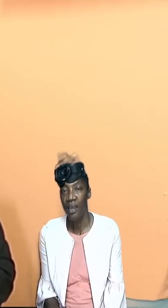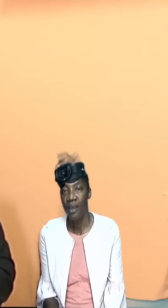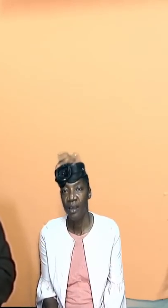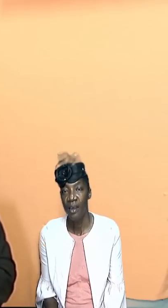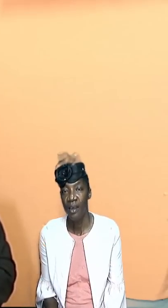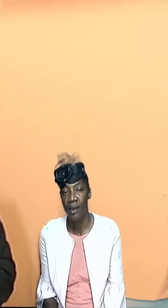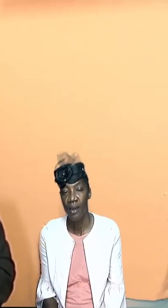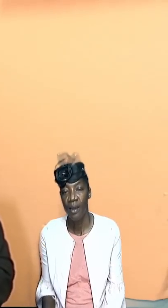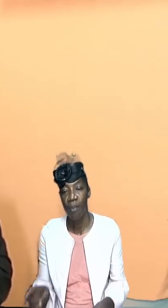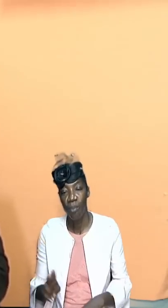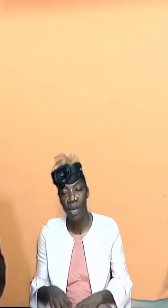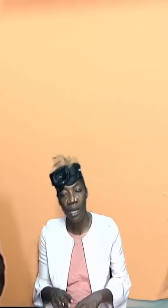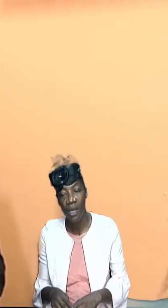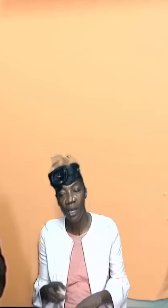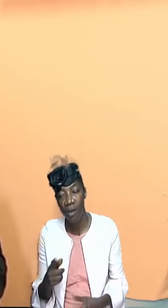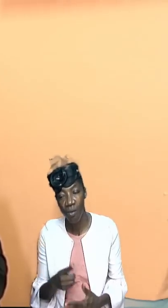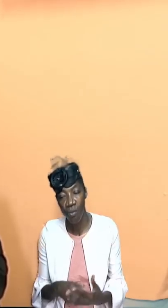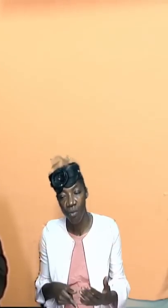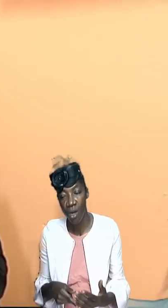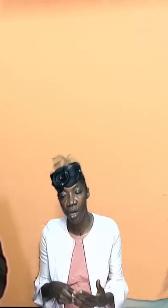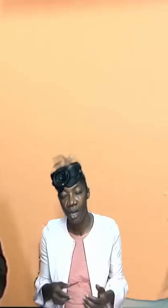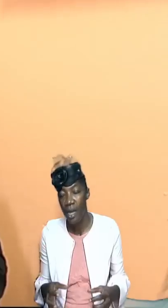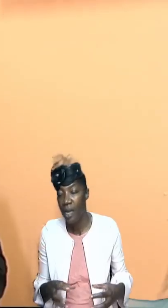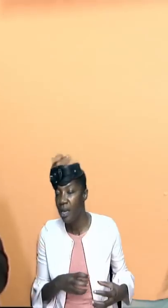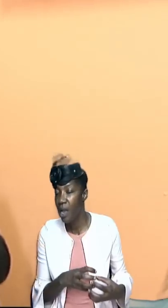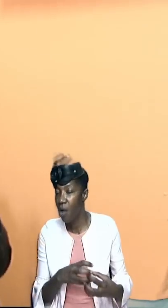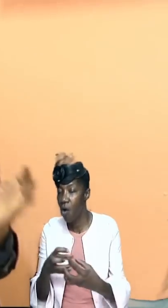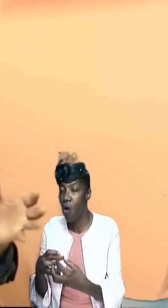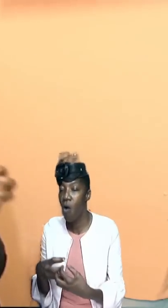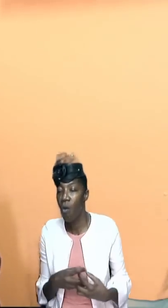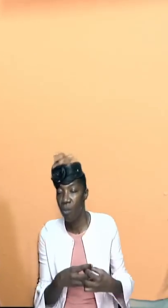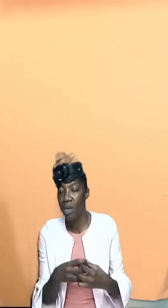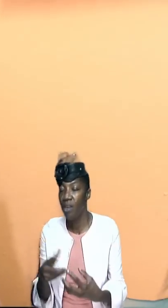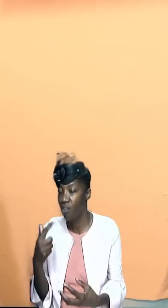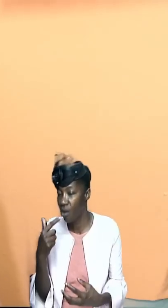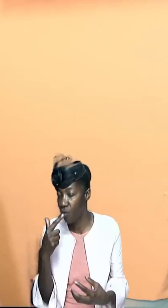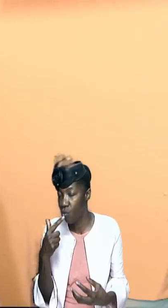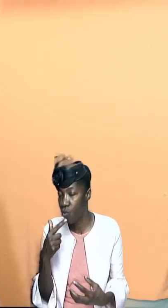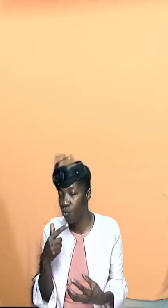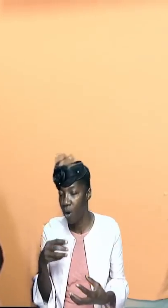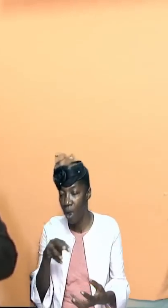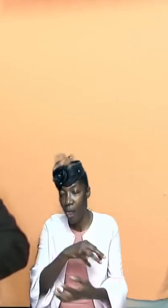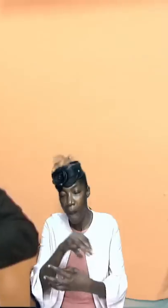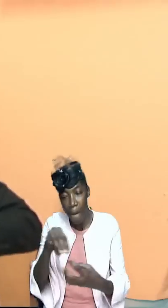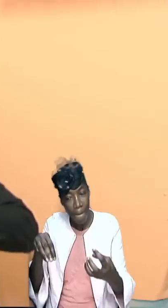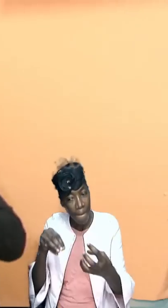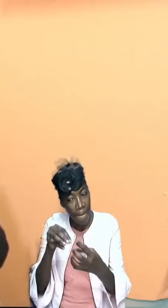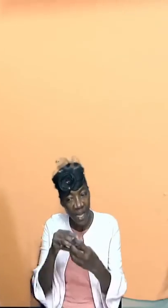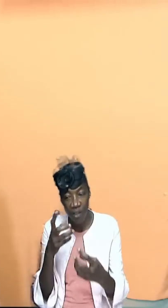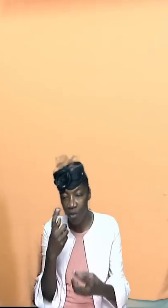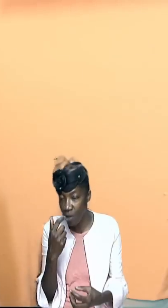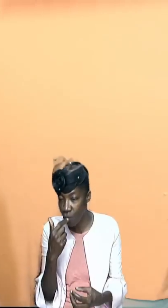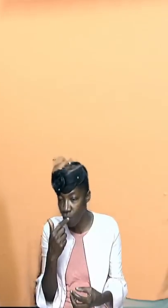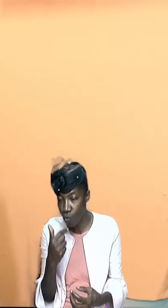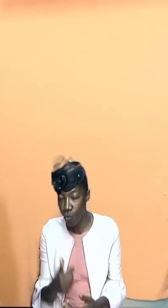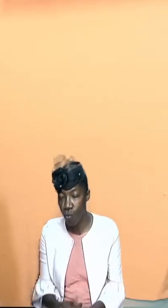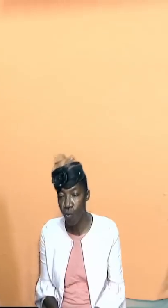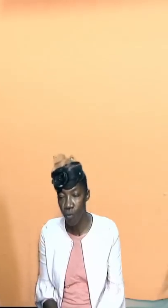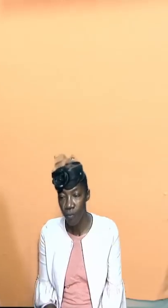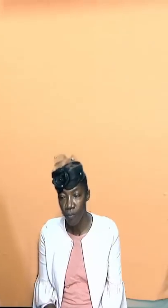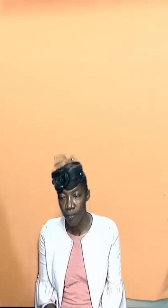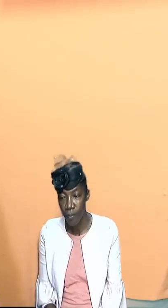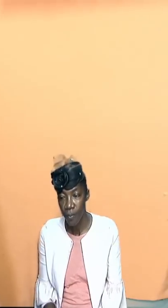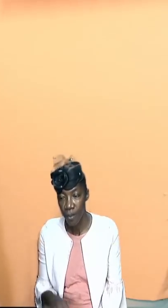or depending on the combination, who mates with who, and then the combination of